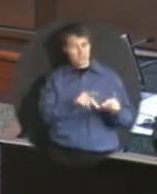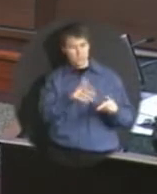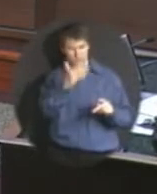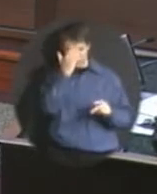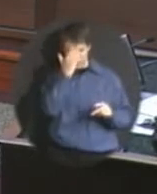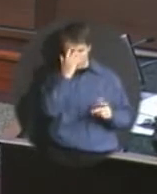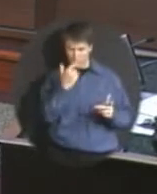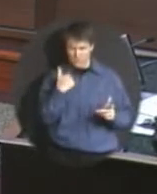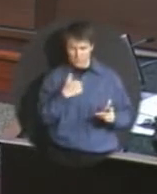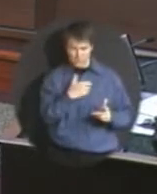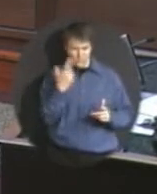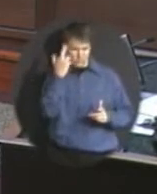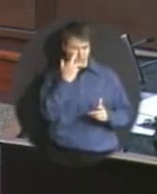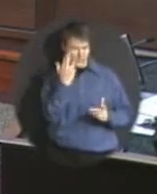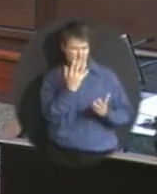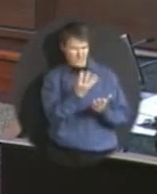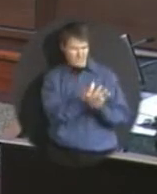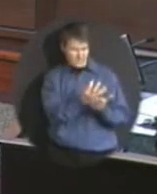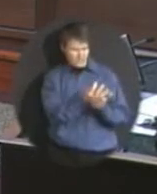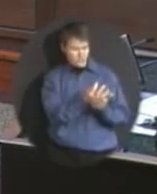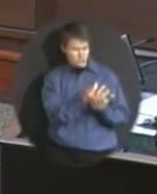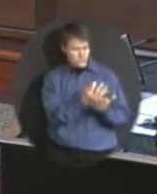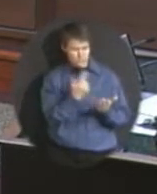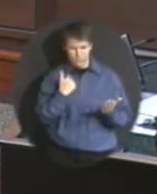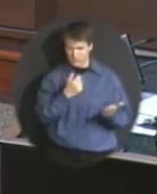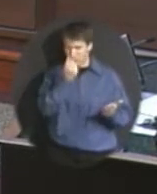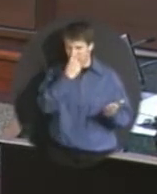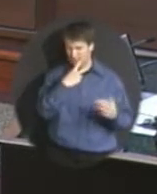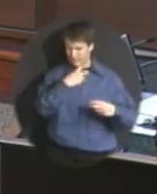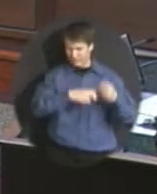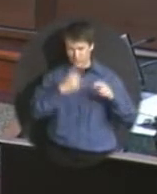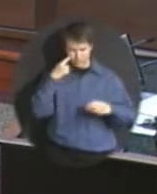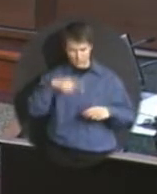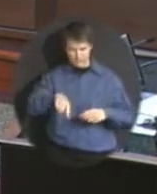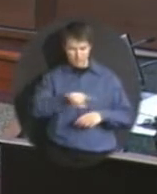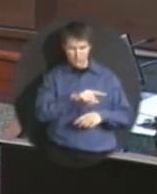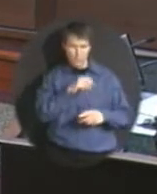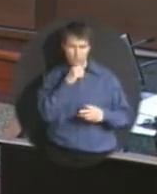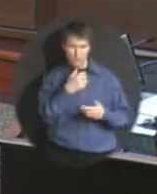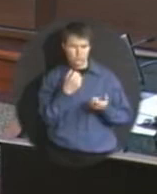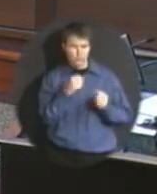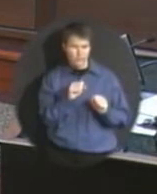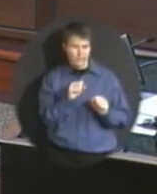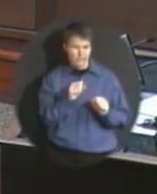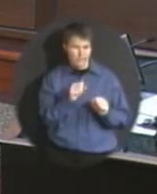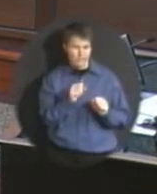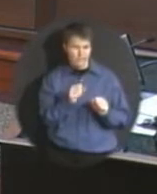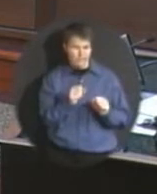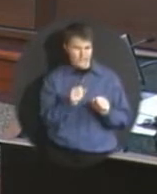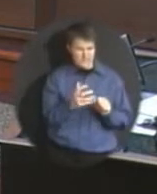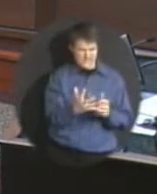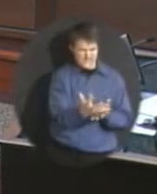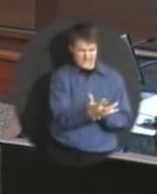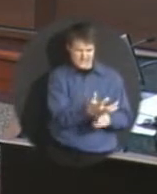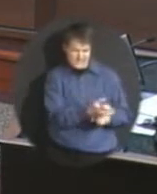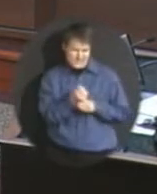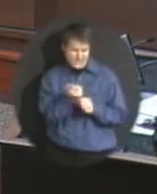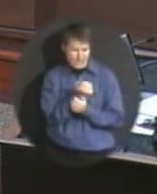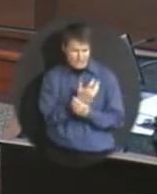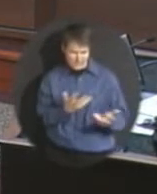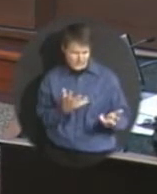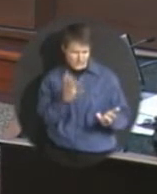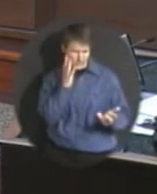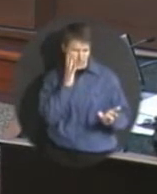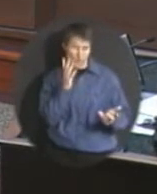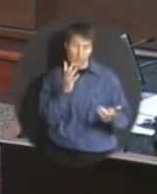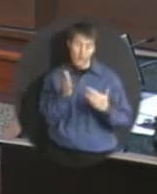it's difficult financial times for them. And we're not trying to get everything we can, although it would be pie in the sky nice to be